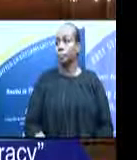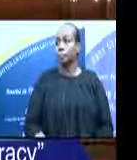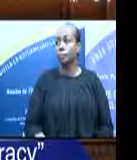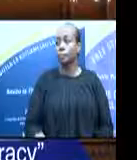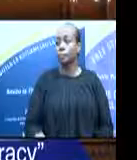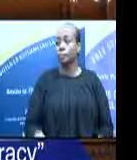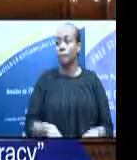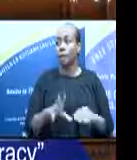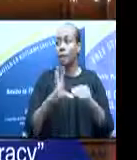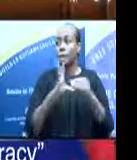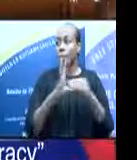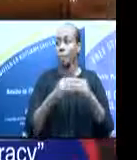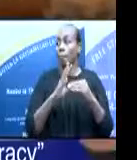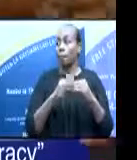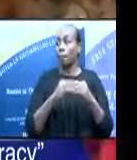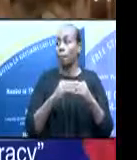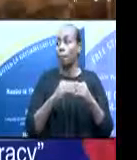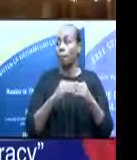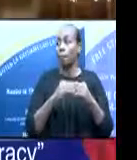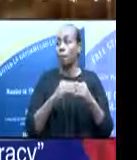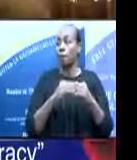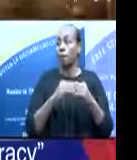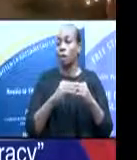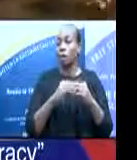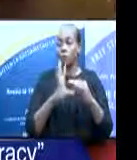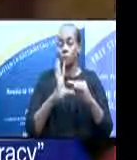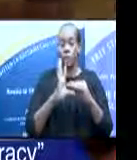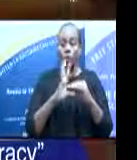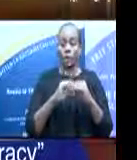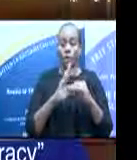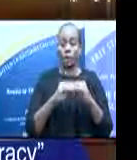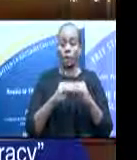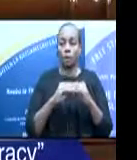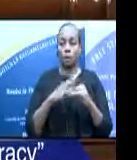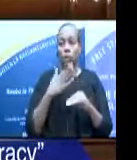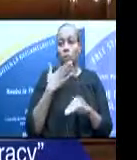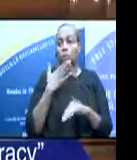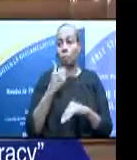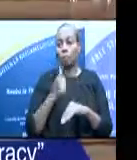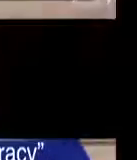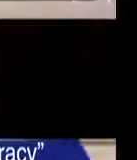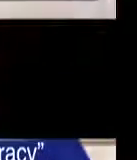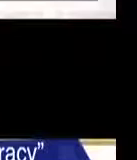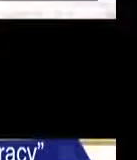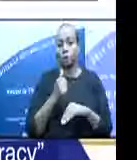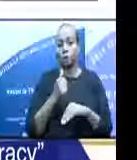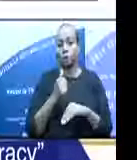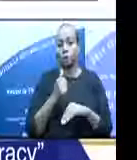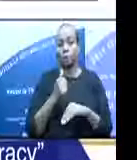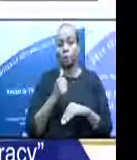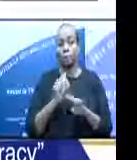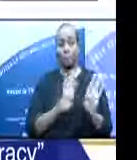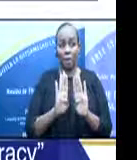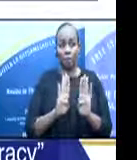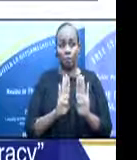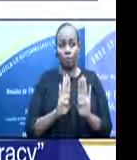Honorable Khadele, honorable members, can you please refrain?